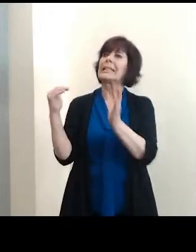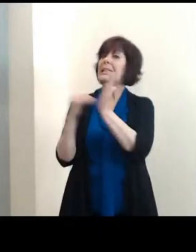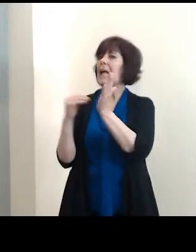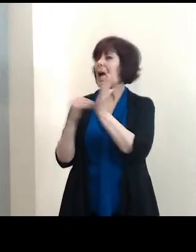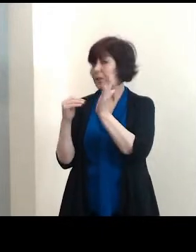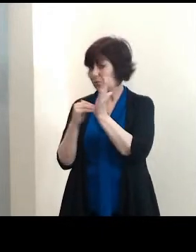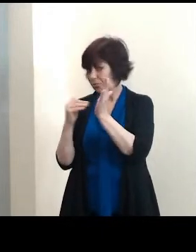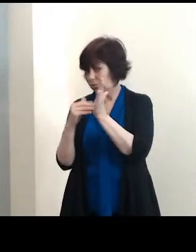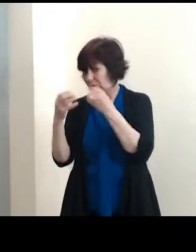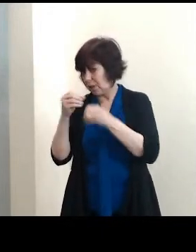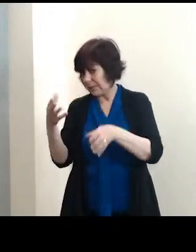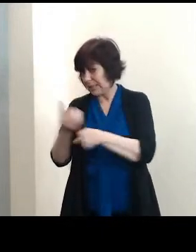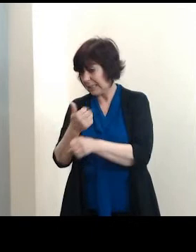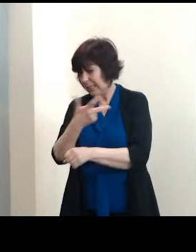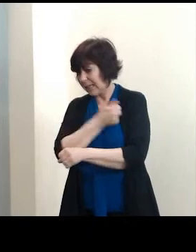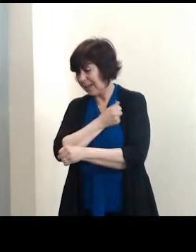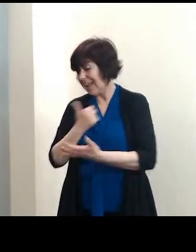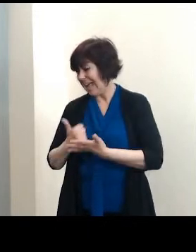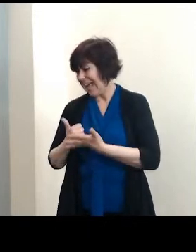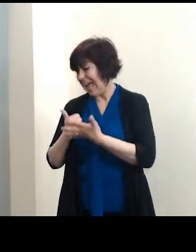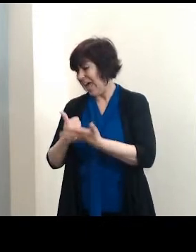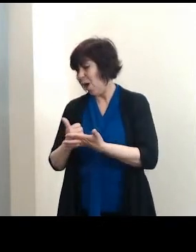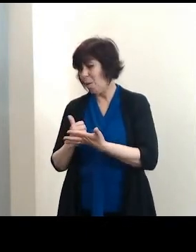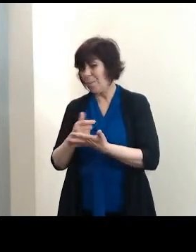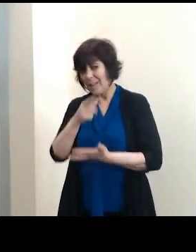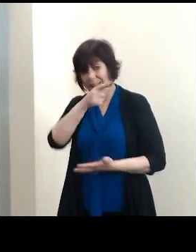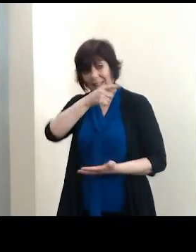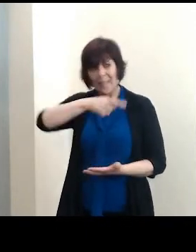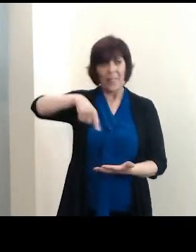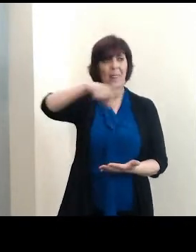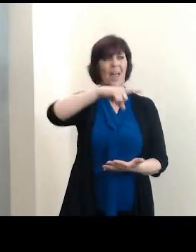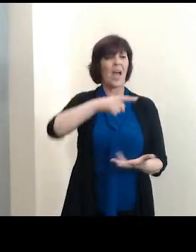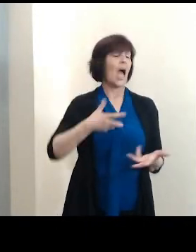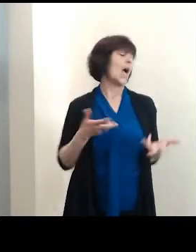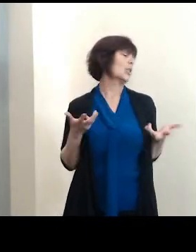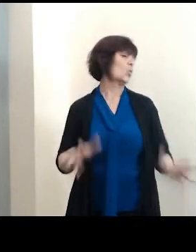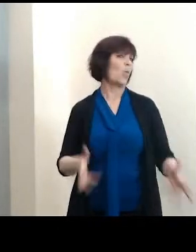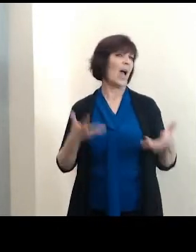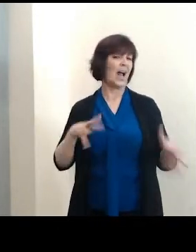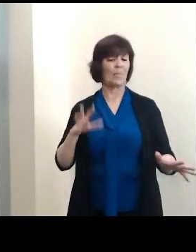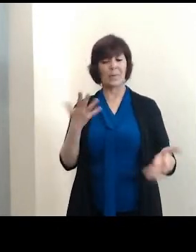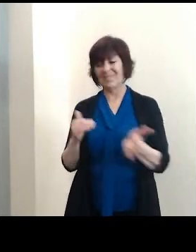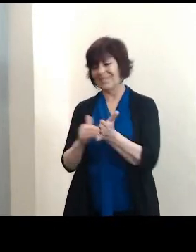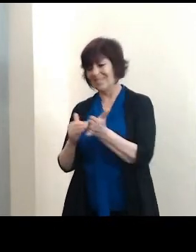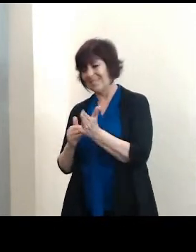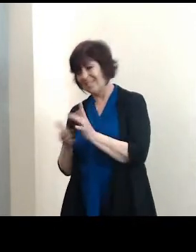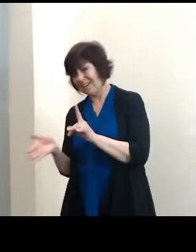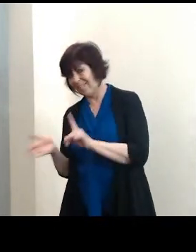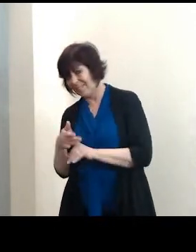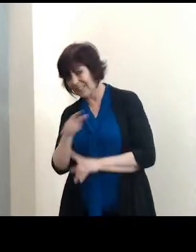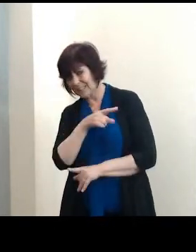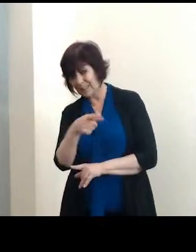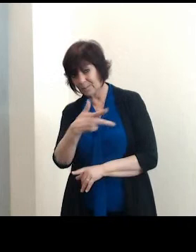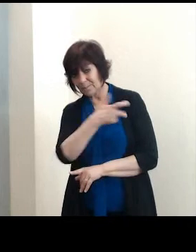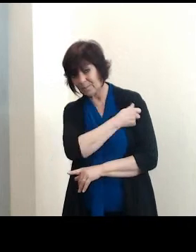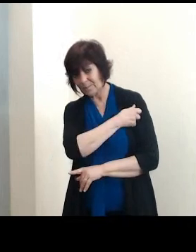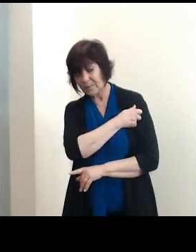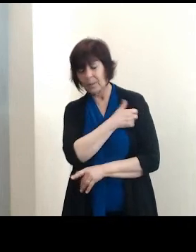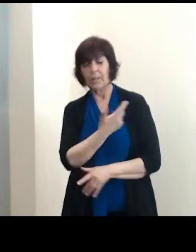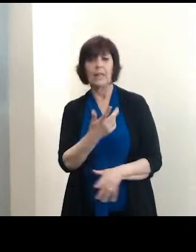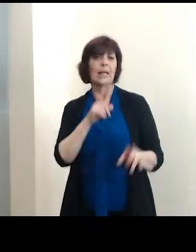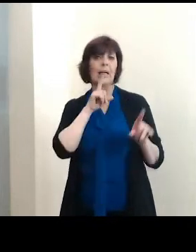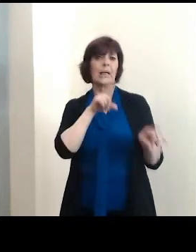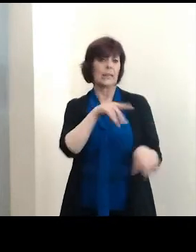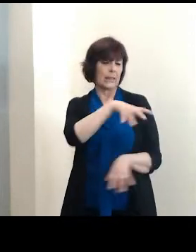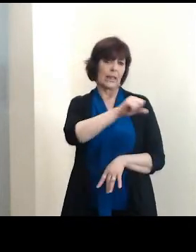vaccine help combat that vaccine hesitancy and getting those communities vaccinated? Well, the answer to your questions is